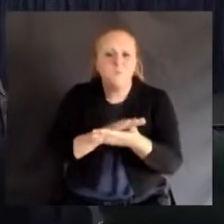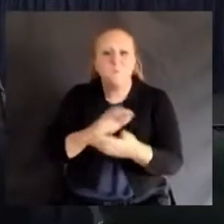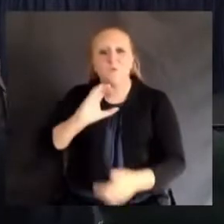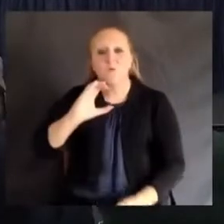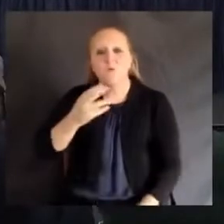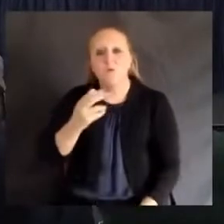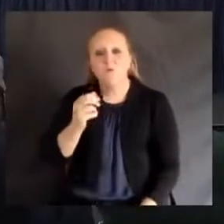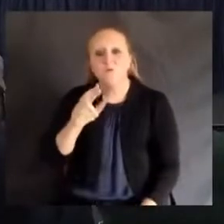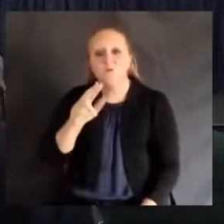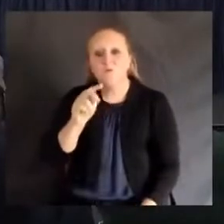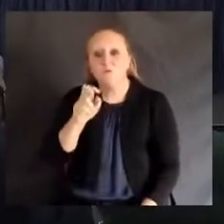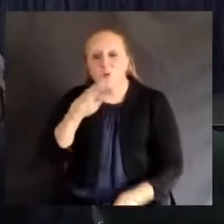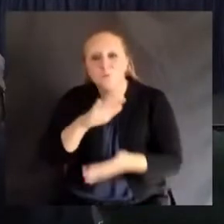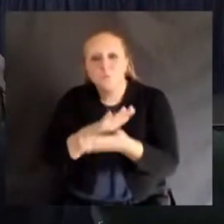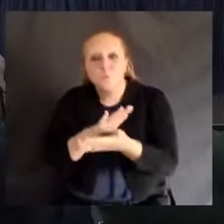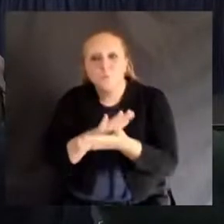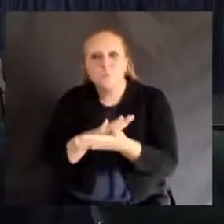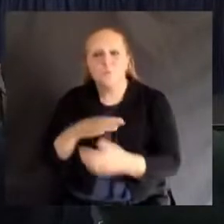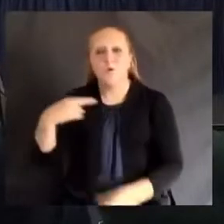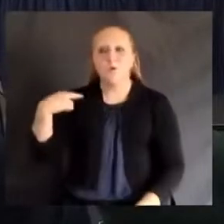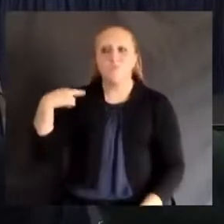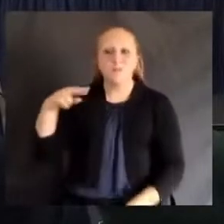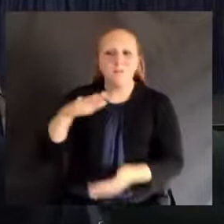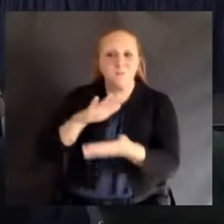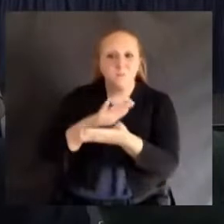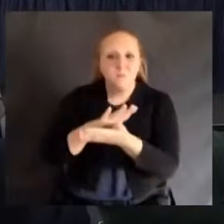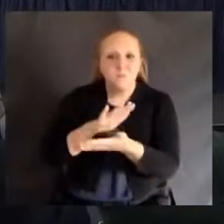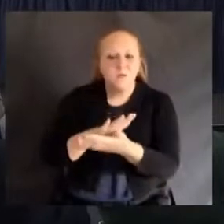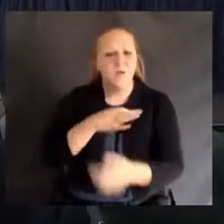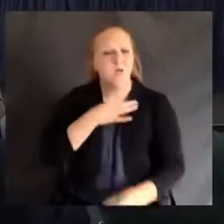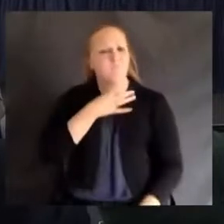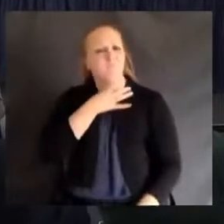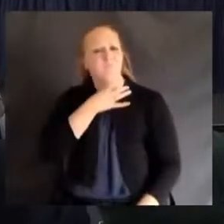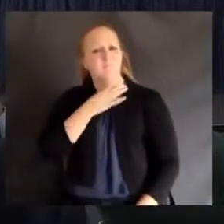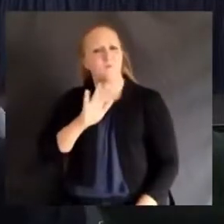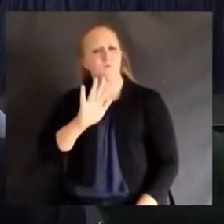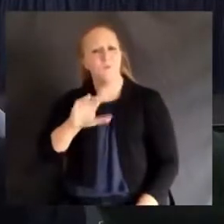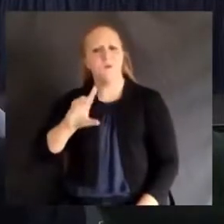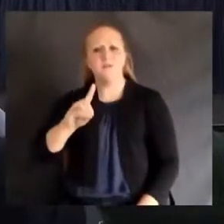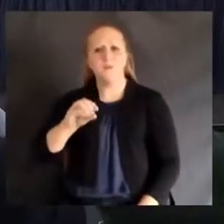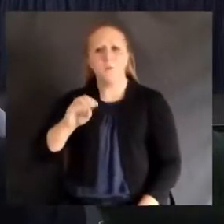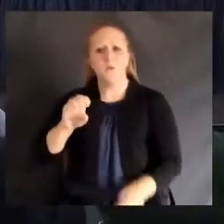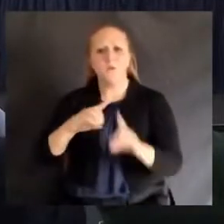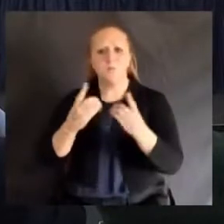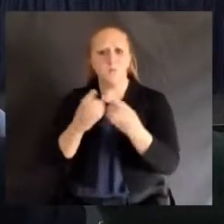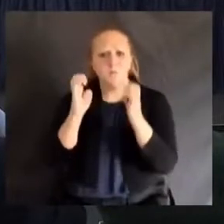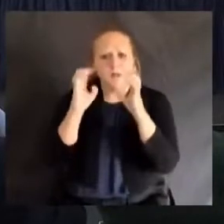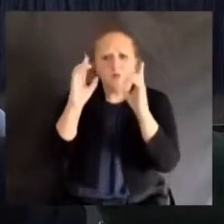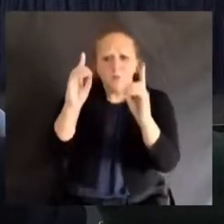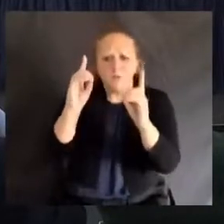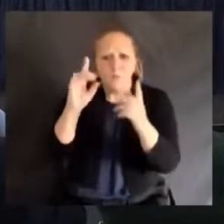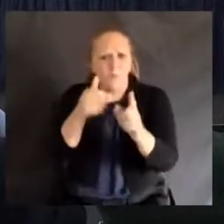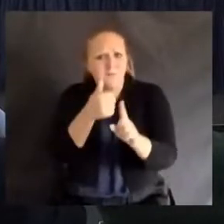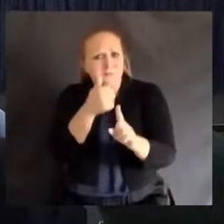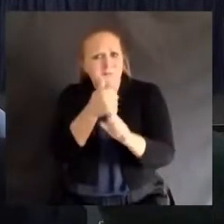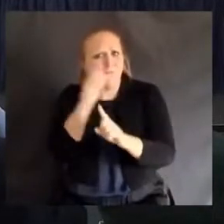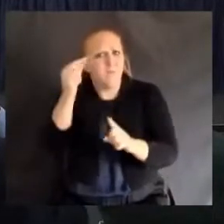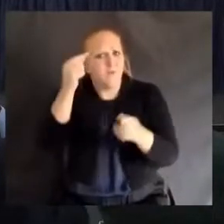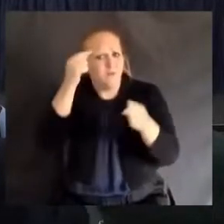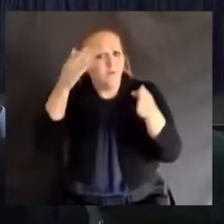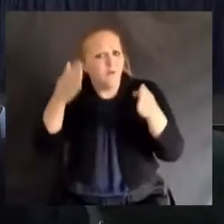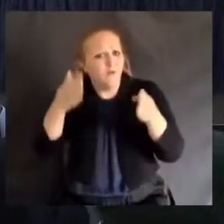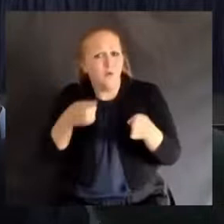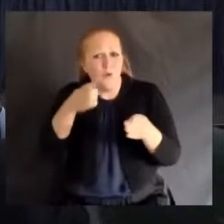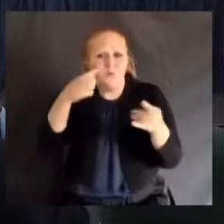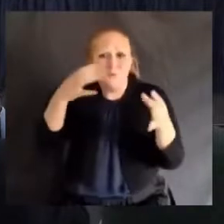and private schools. How will your Department of Education or you yourself and your staff be able to decide on thousands of